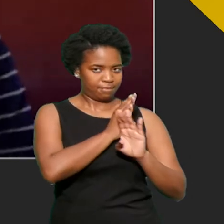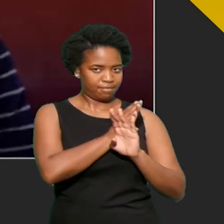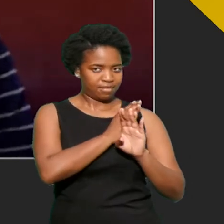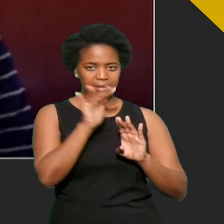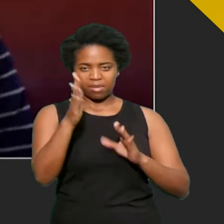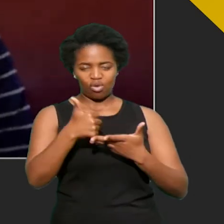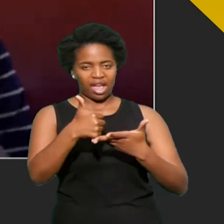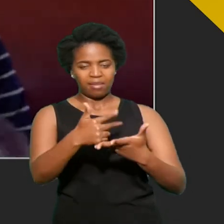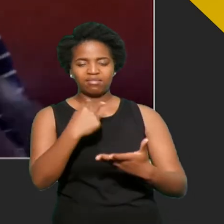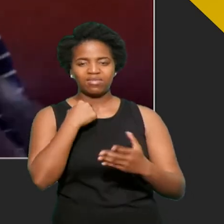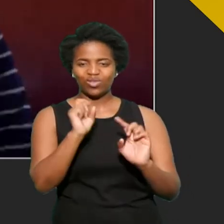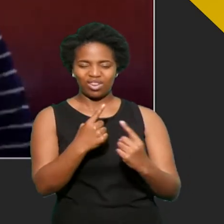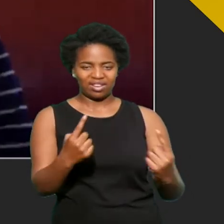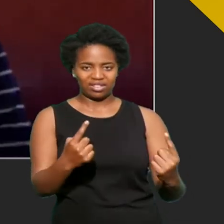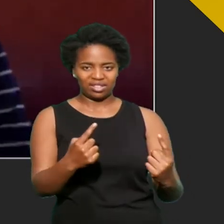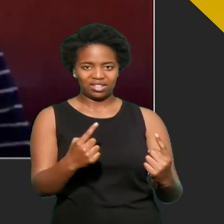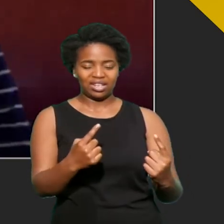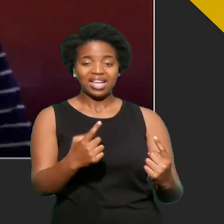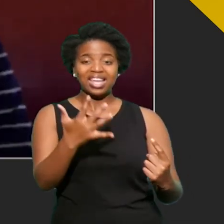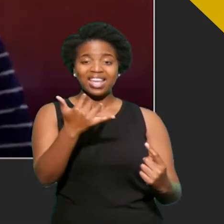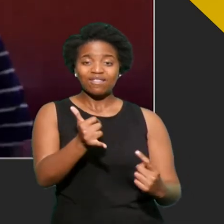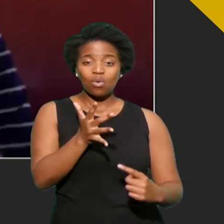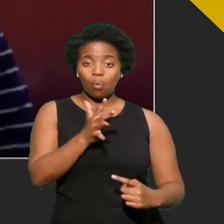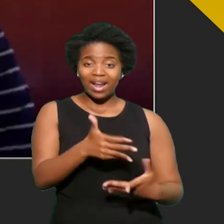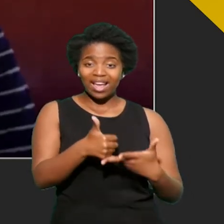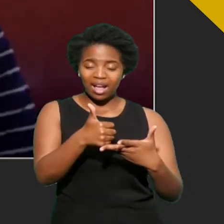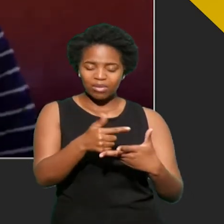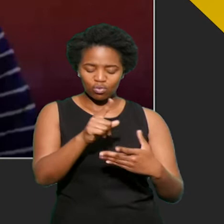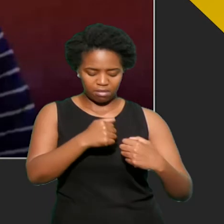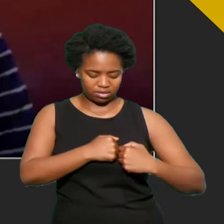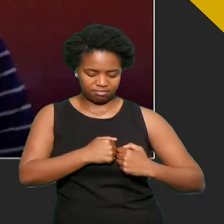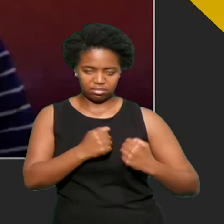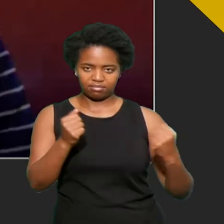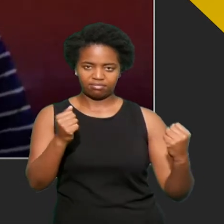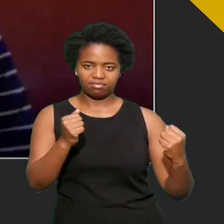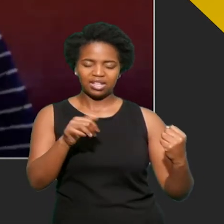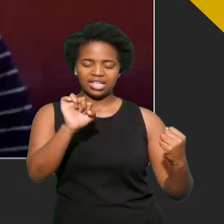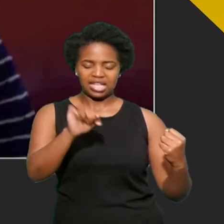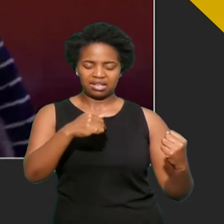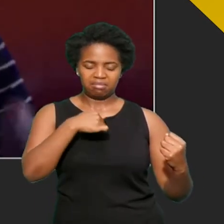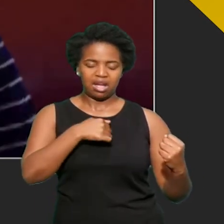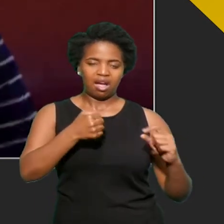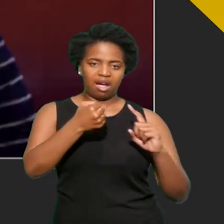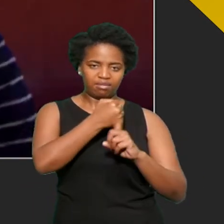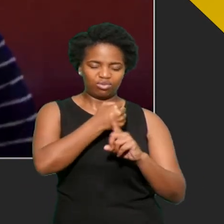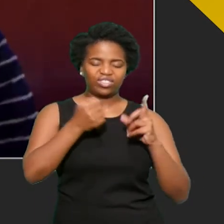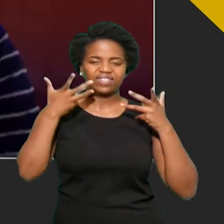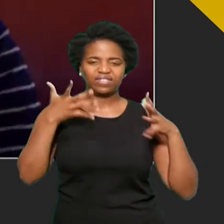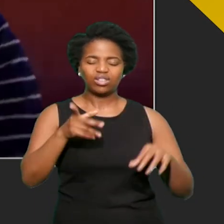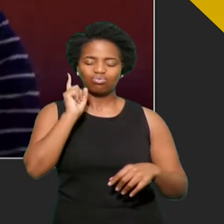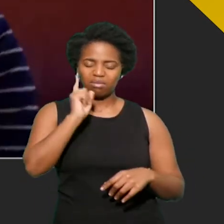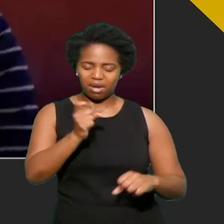nobody's going to help you. You're not going to be able to get out of it. You have to throw some light on it. And the way to throw light on it